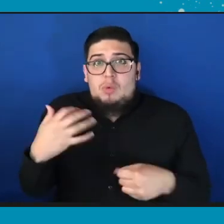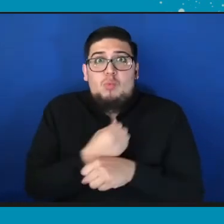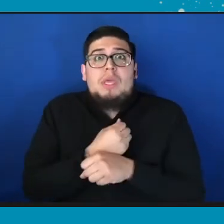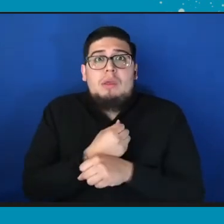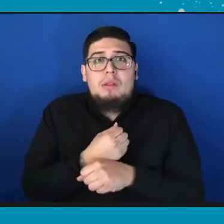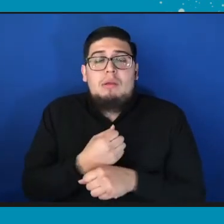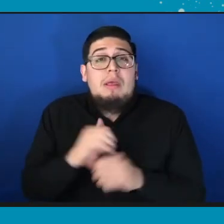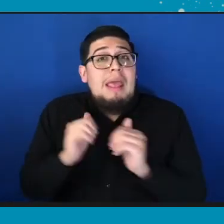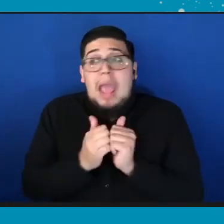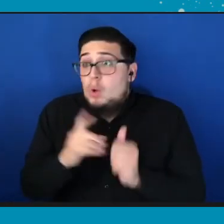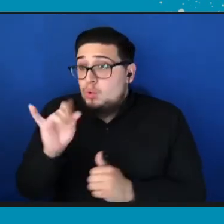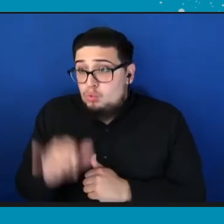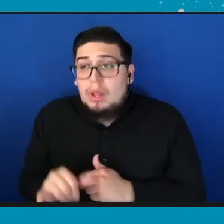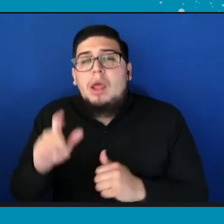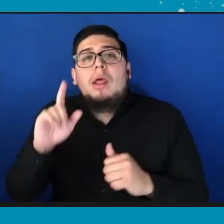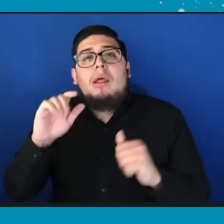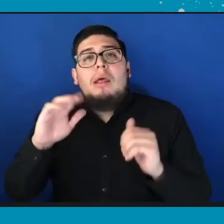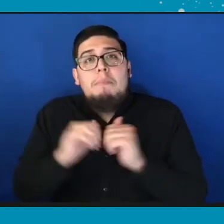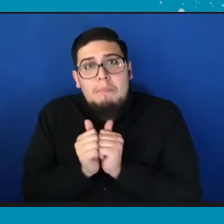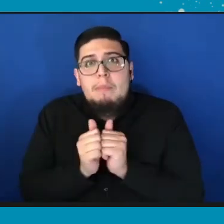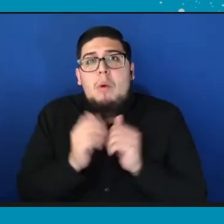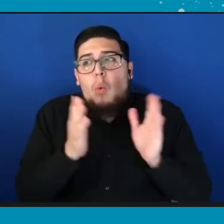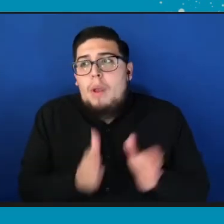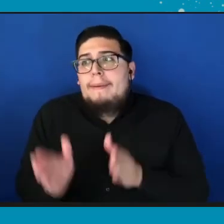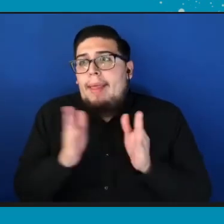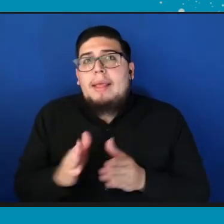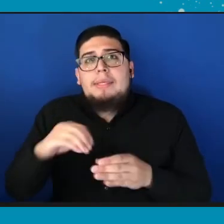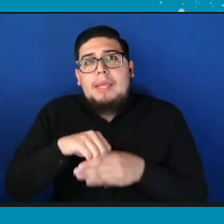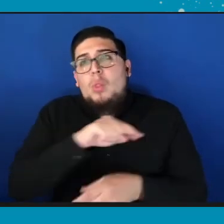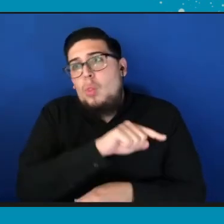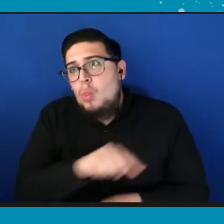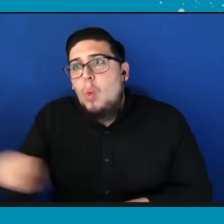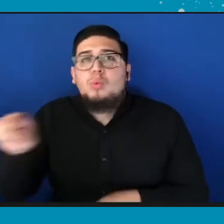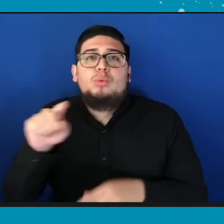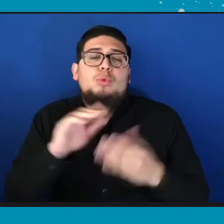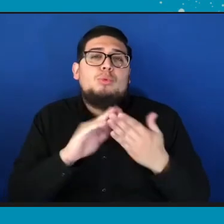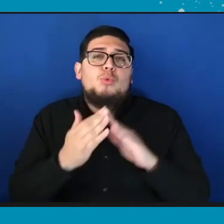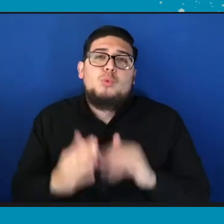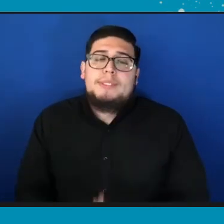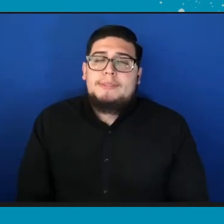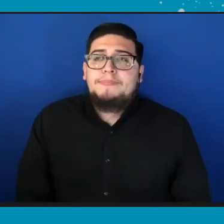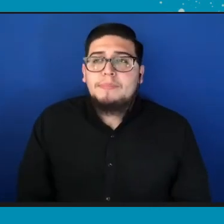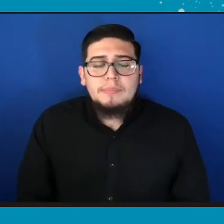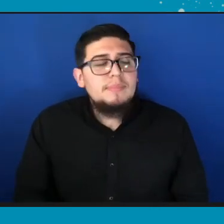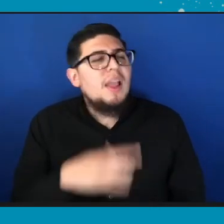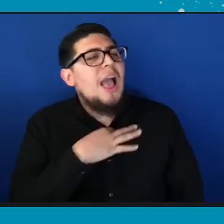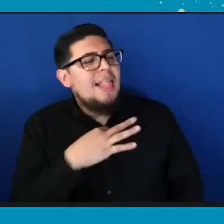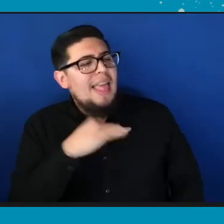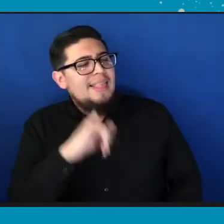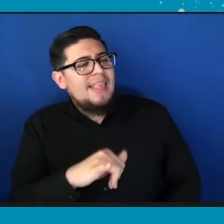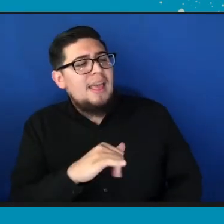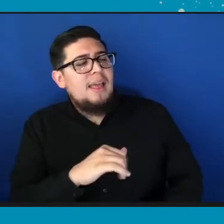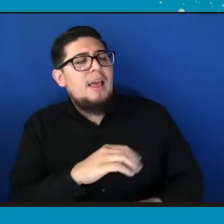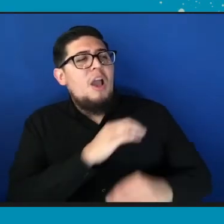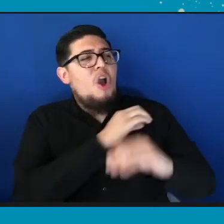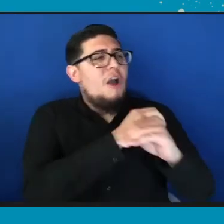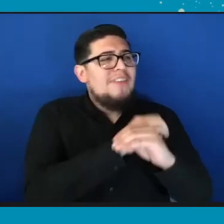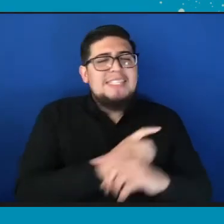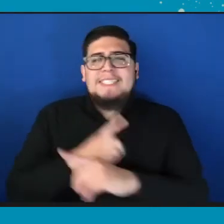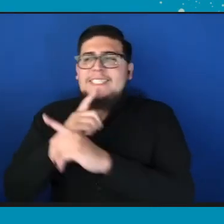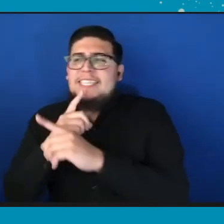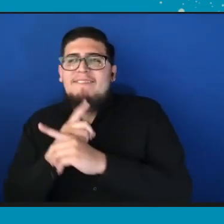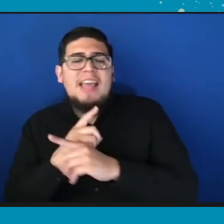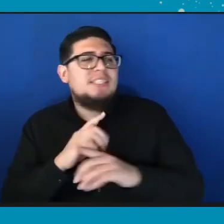by organizing those communities. I like the offense and defense frame. So Toni, what does it look like for New